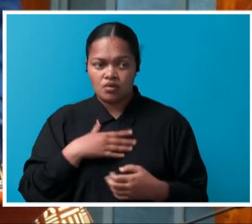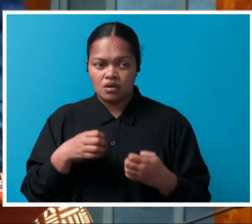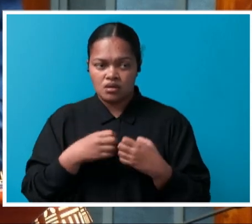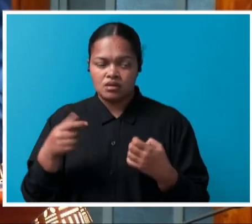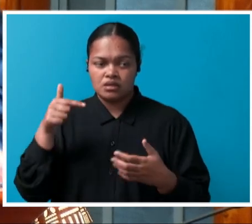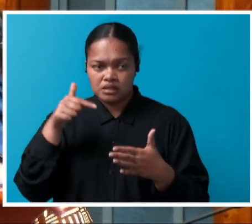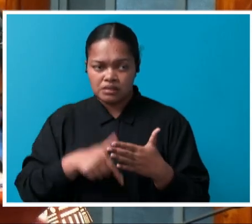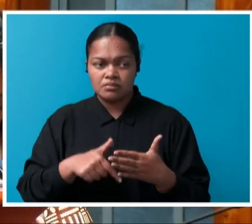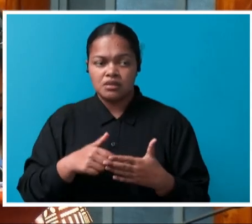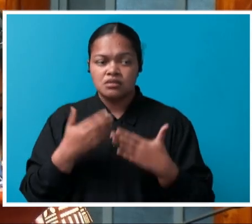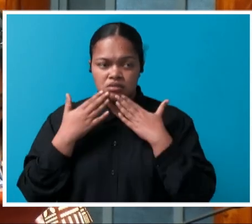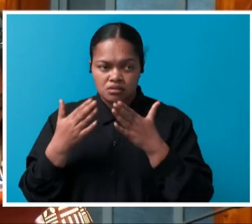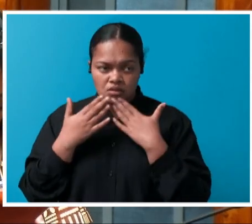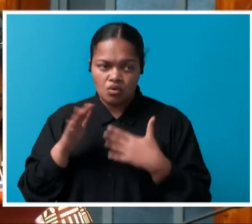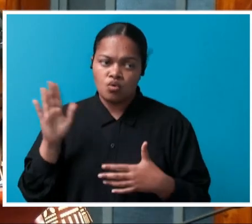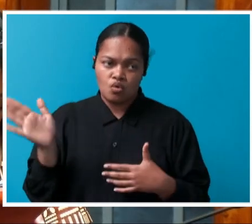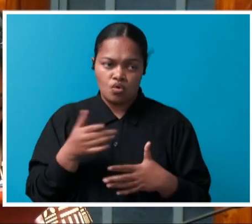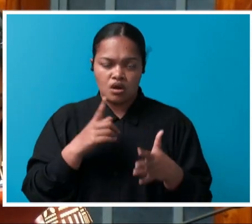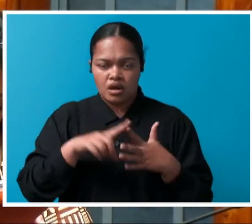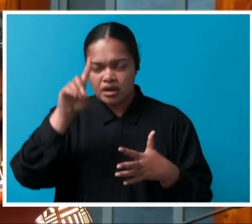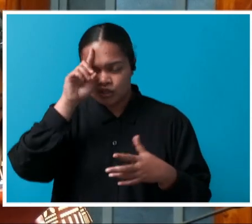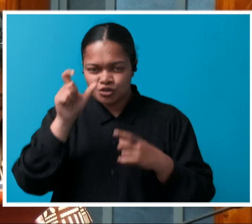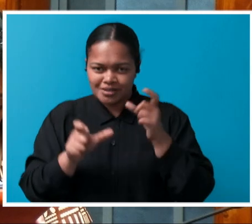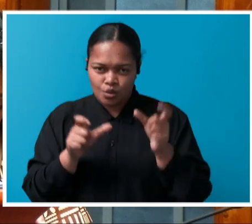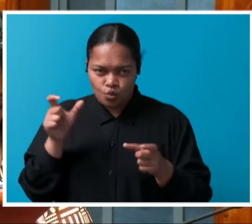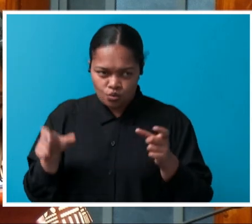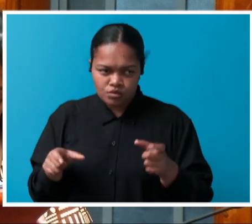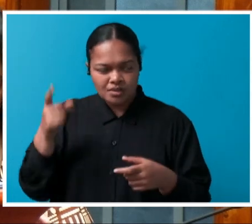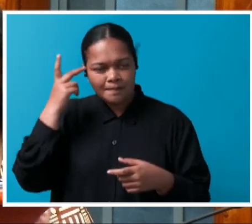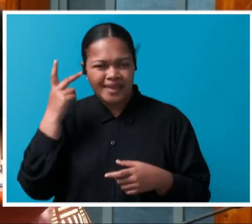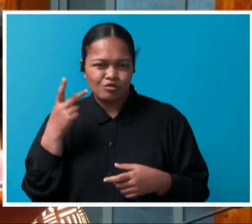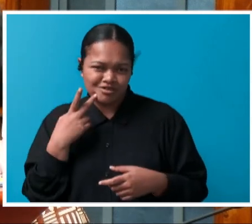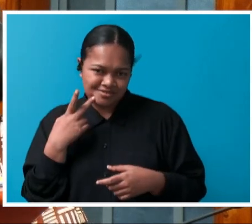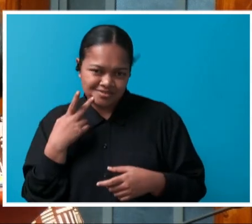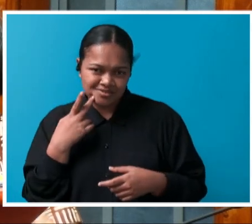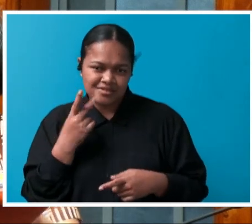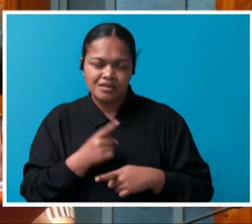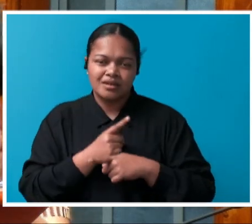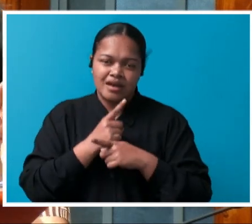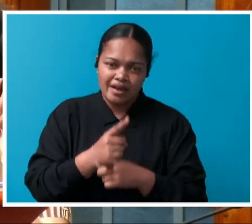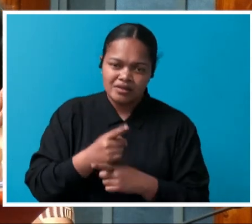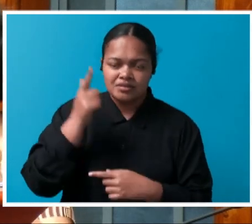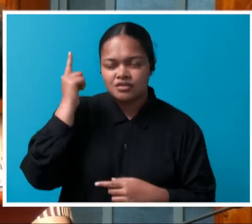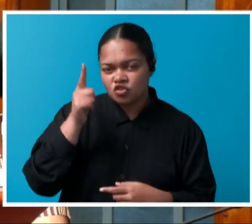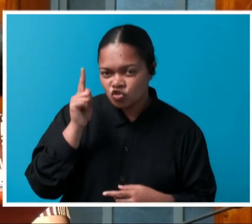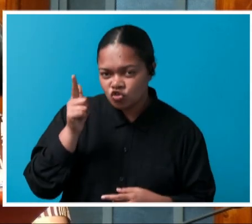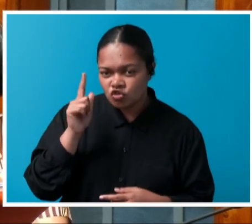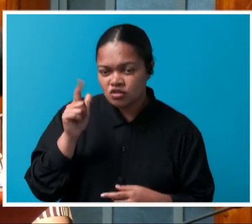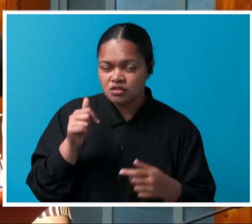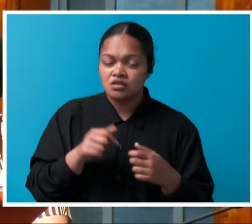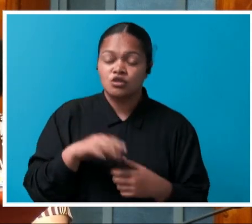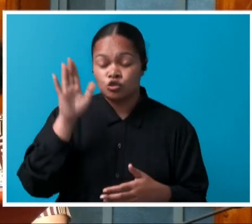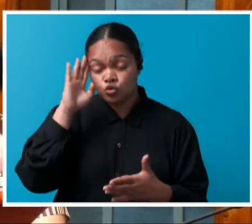deepest gratitude to all the education stakeholders, the parents, the guardians, teachers,